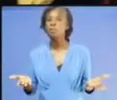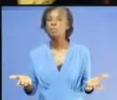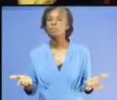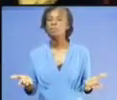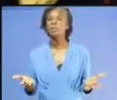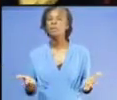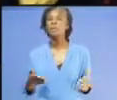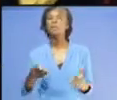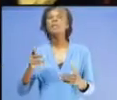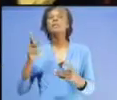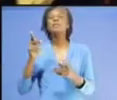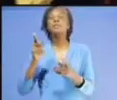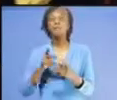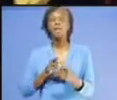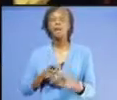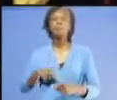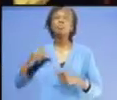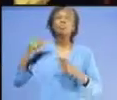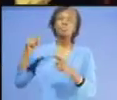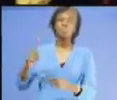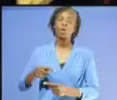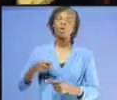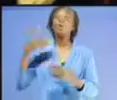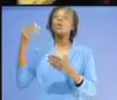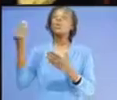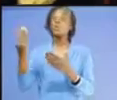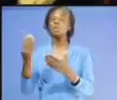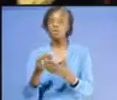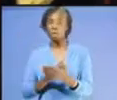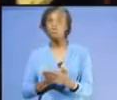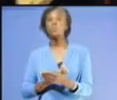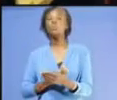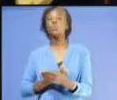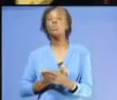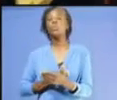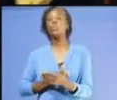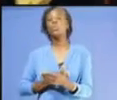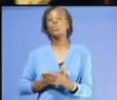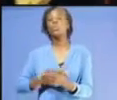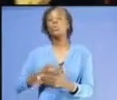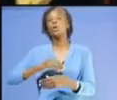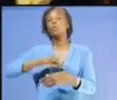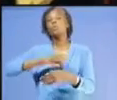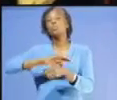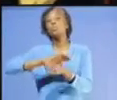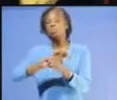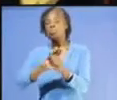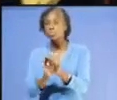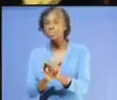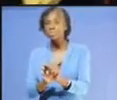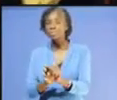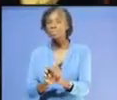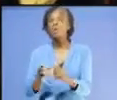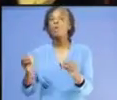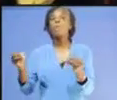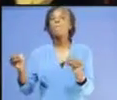the second struggle with that newer and deadlier virus,